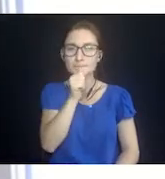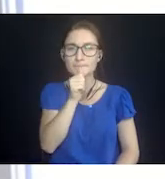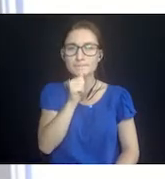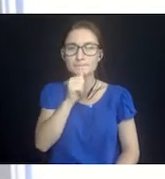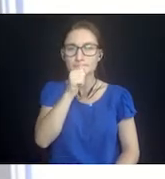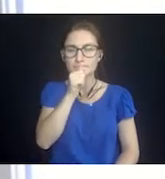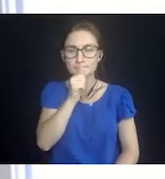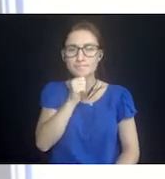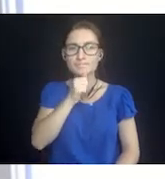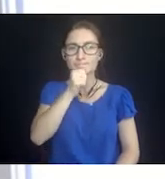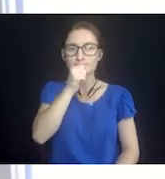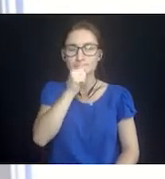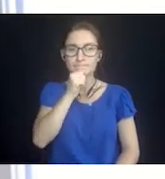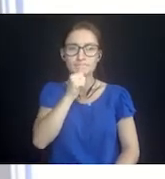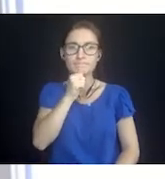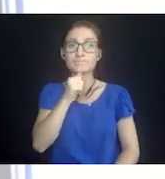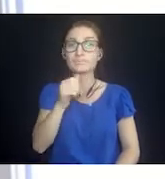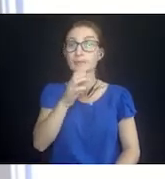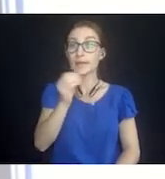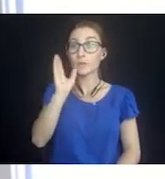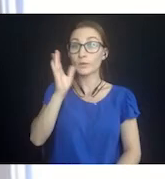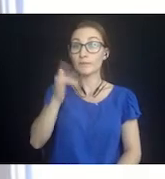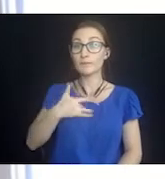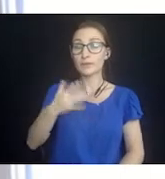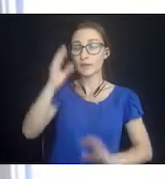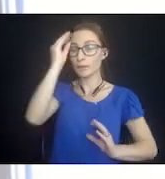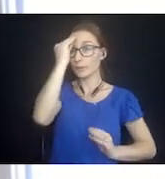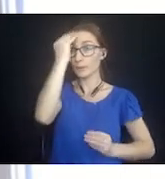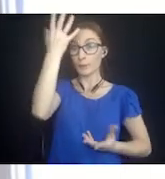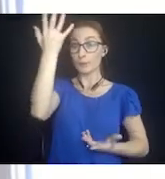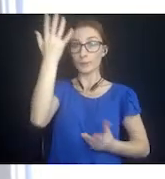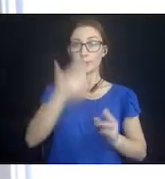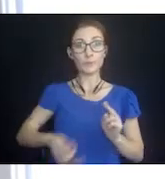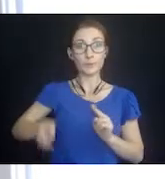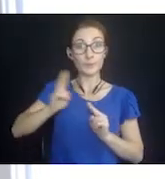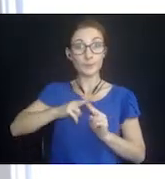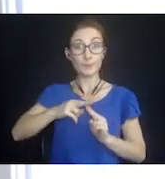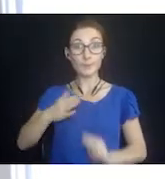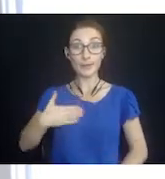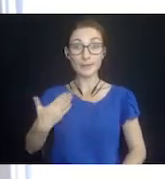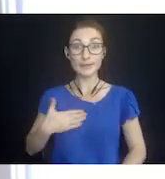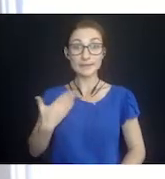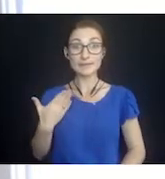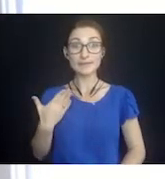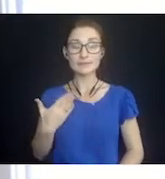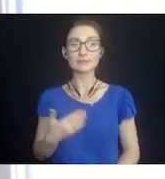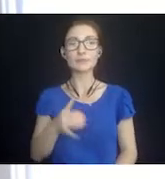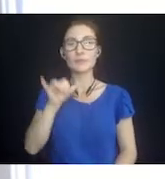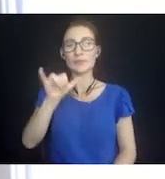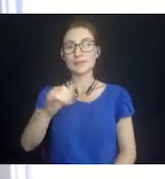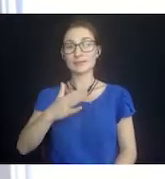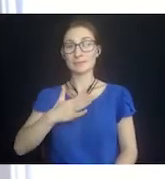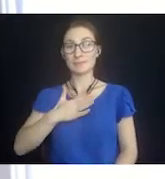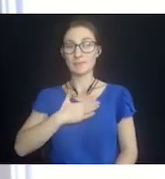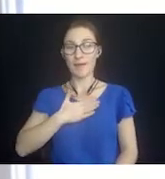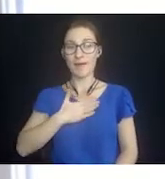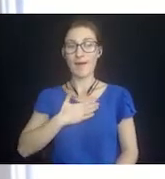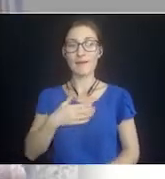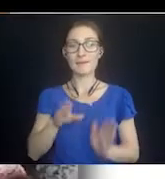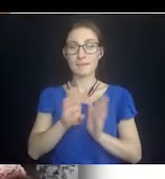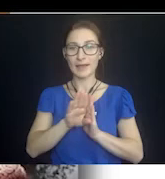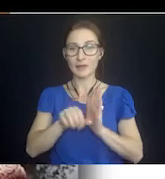the brain suffers and how the brain gets enlightened and experiences its highest